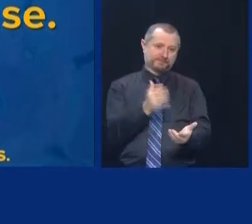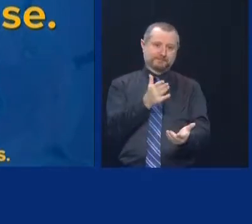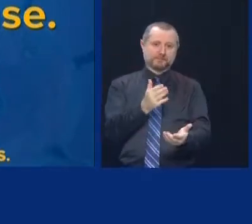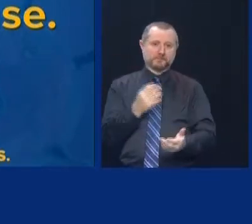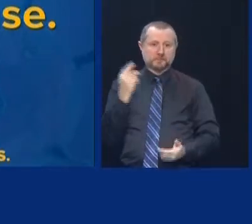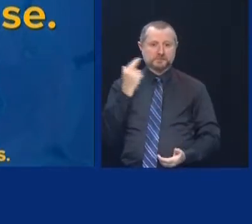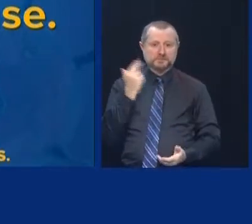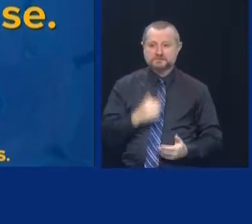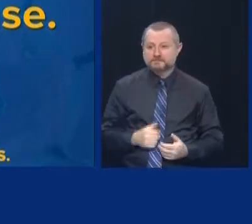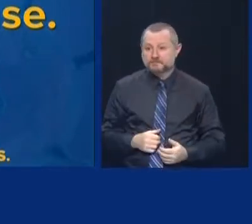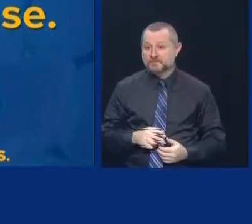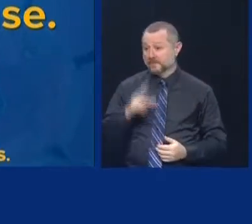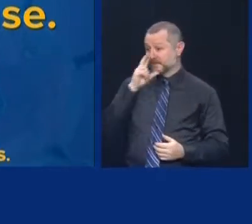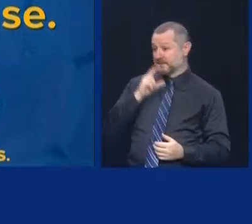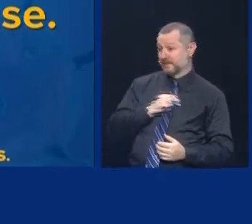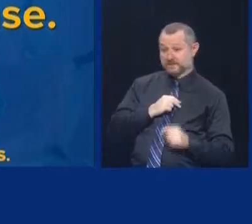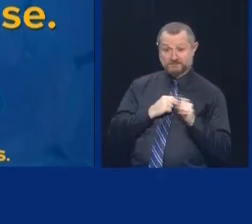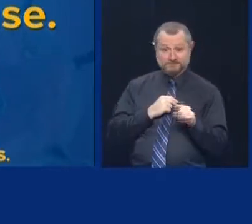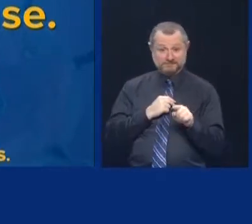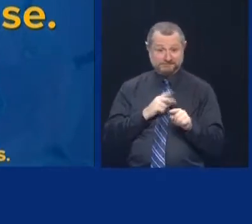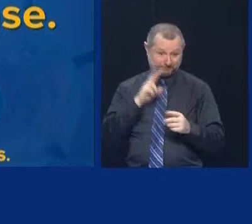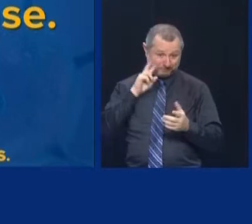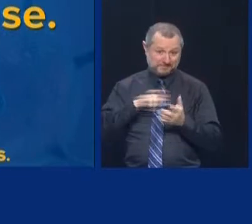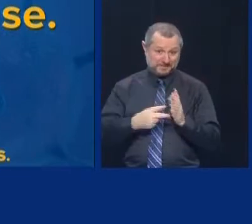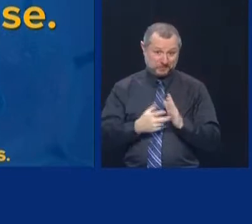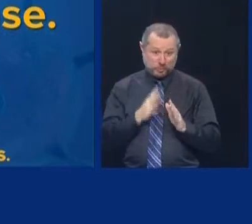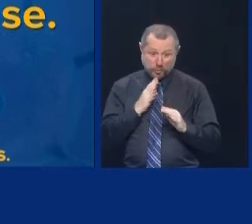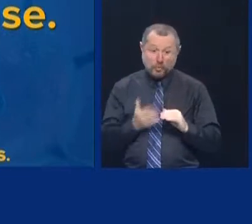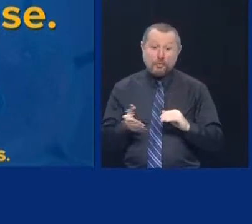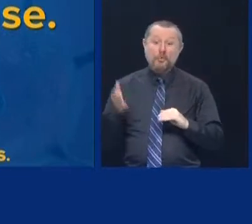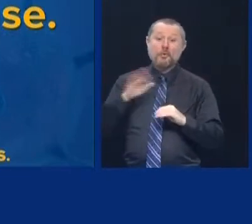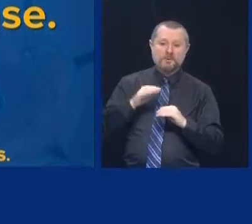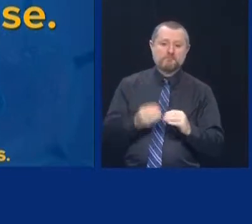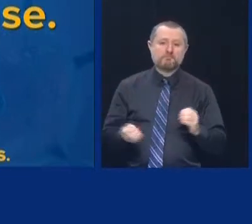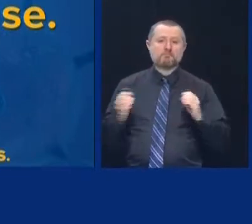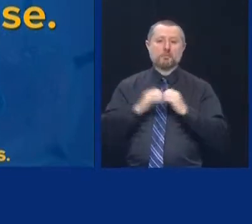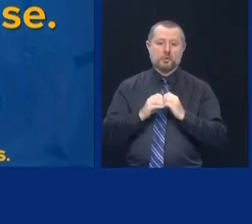Thanksgiving will be an added accelerant. Why?